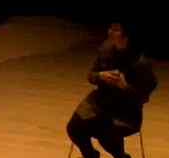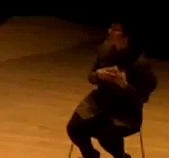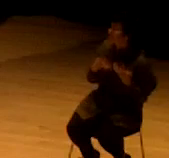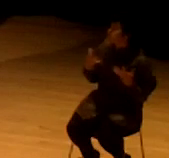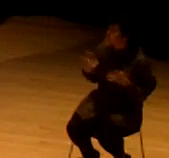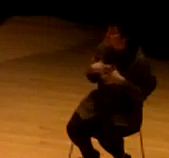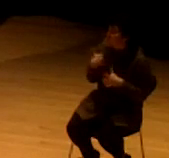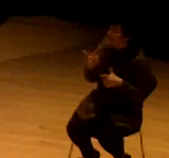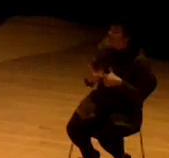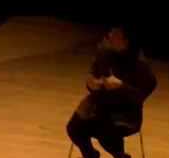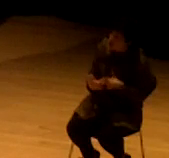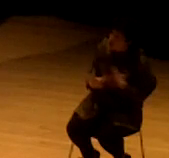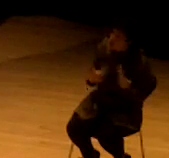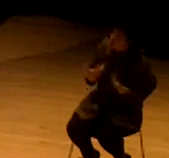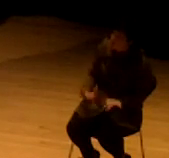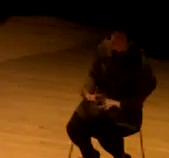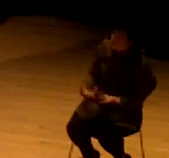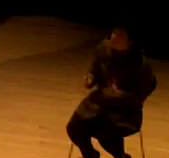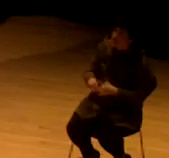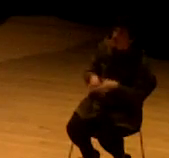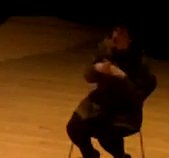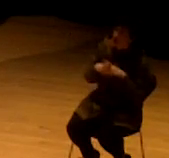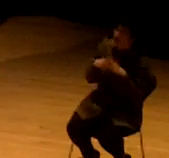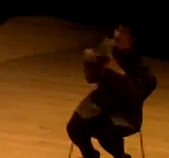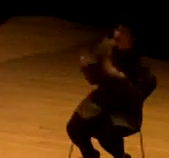started editing, I guess, in